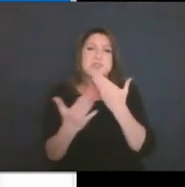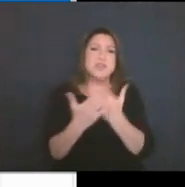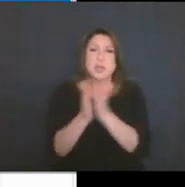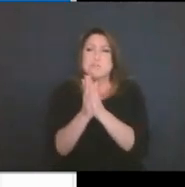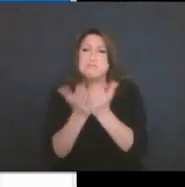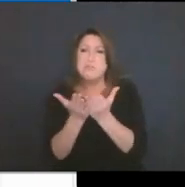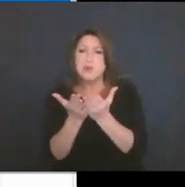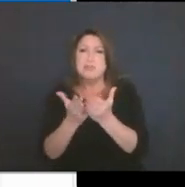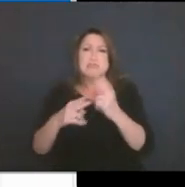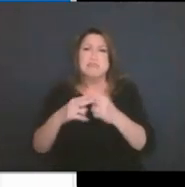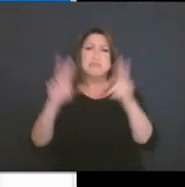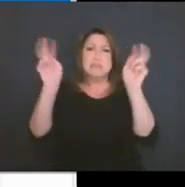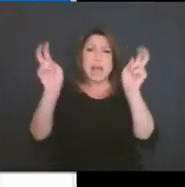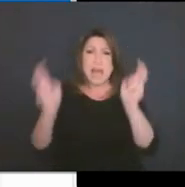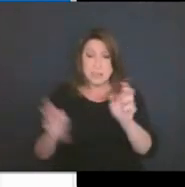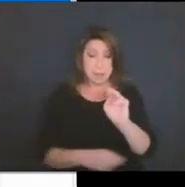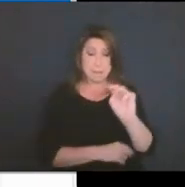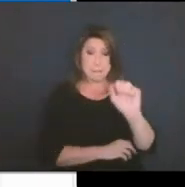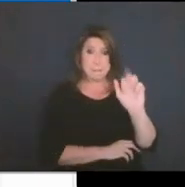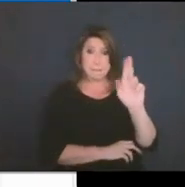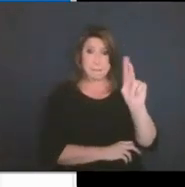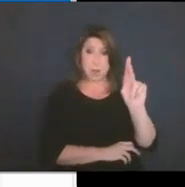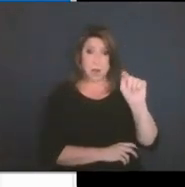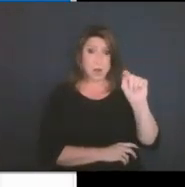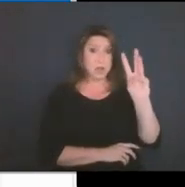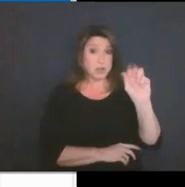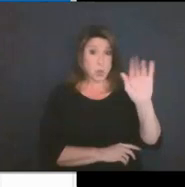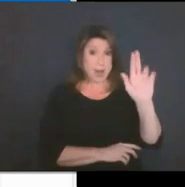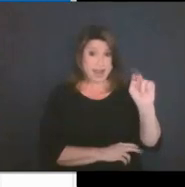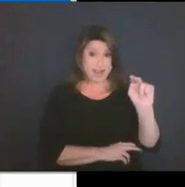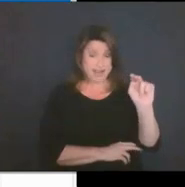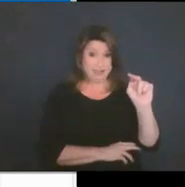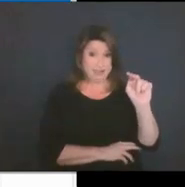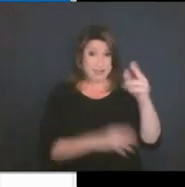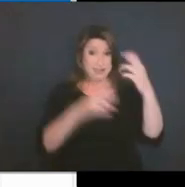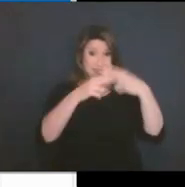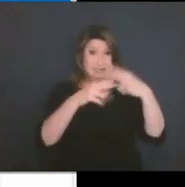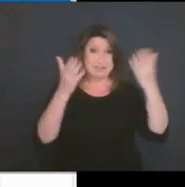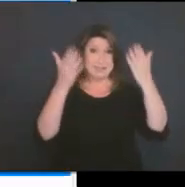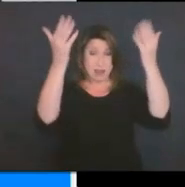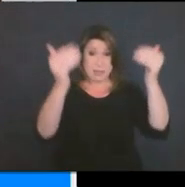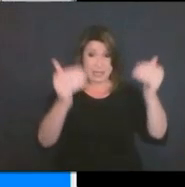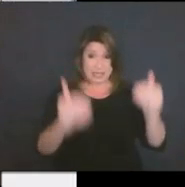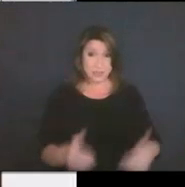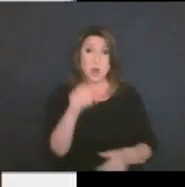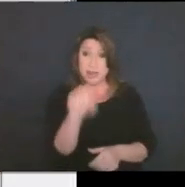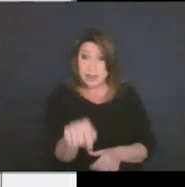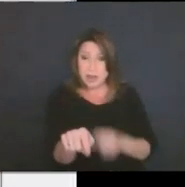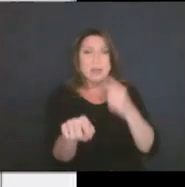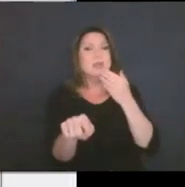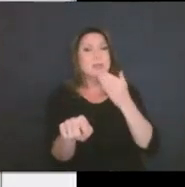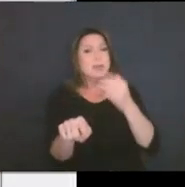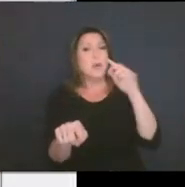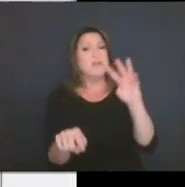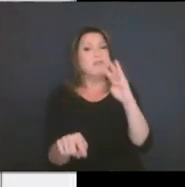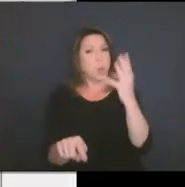choices for your kiddos. The Mark Twain nominees for my 4th and 5th graders are right here. So I just wanted to keep that live